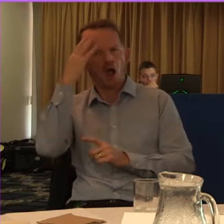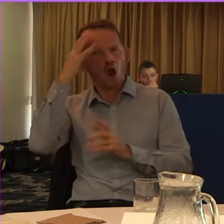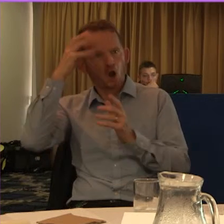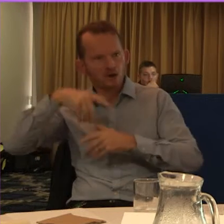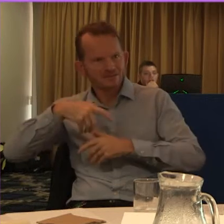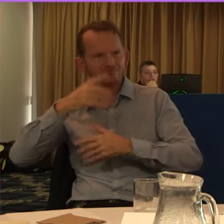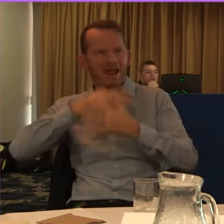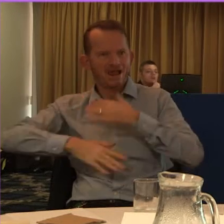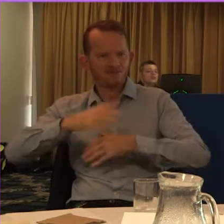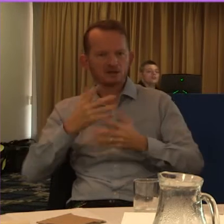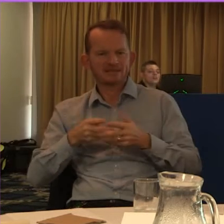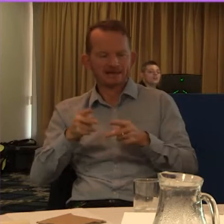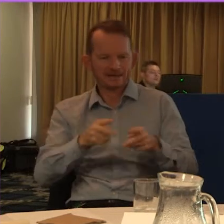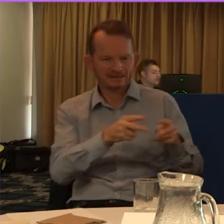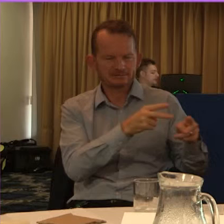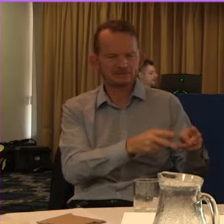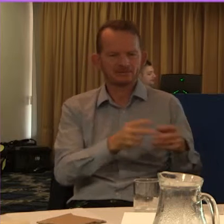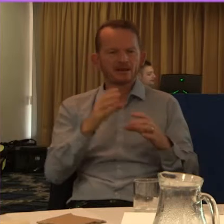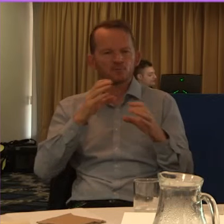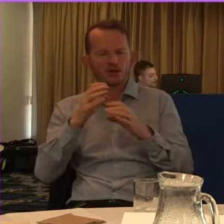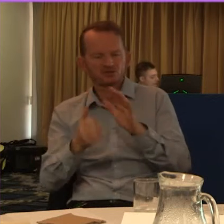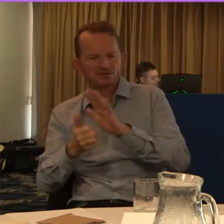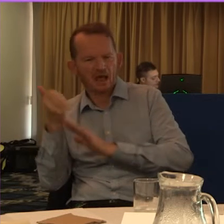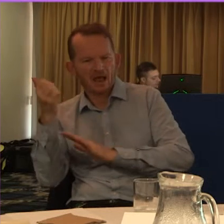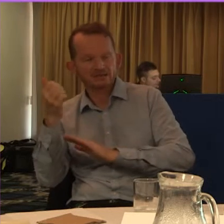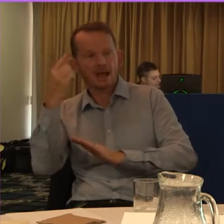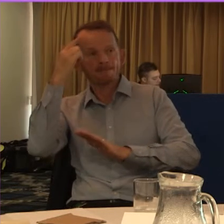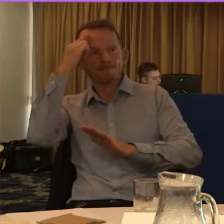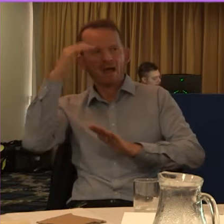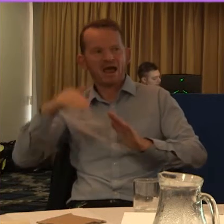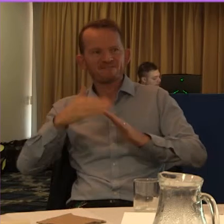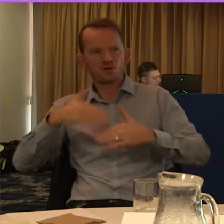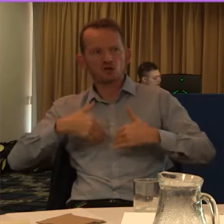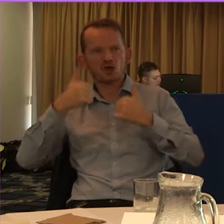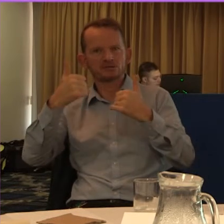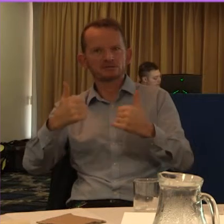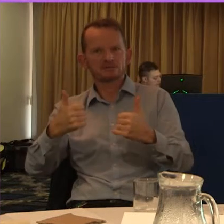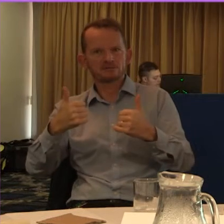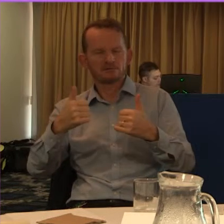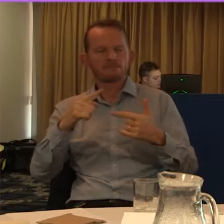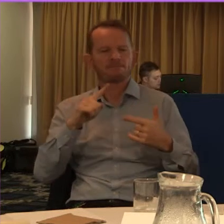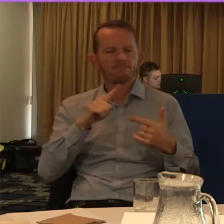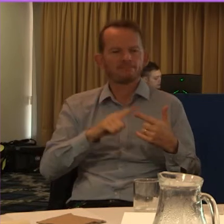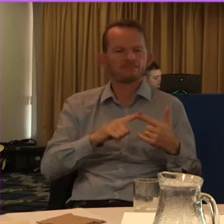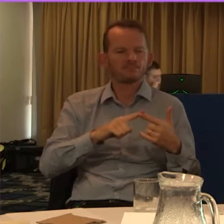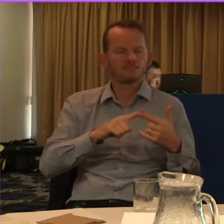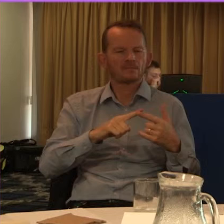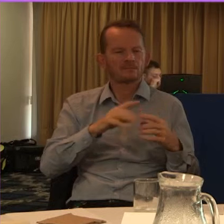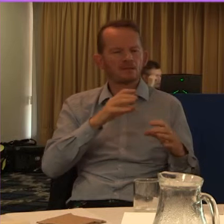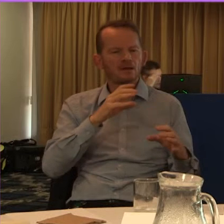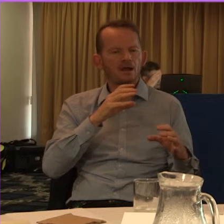cognitive behavioral techniques, communication styles, mindfulness, social support techniques, which again will be familiar to